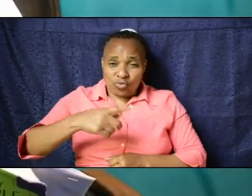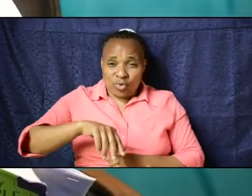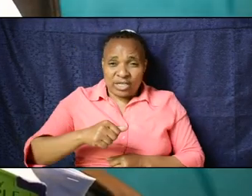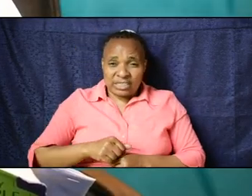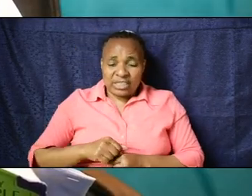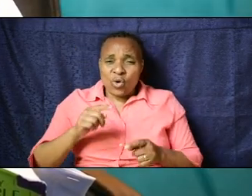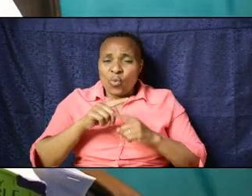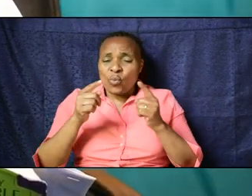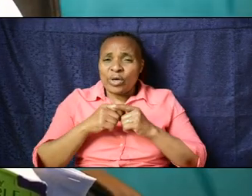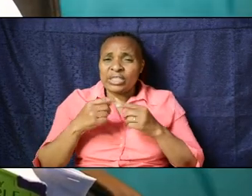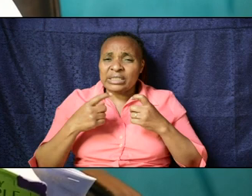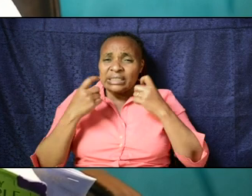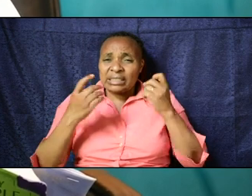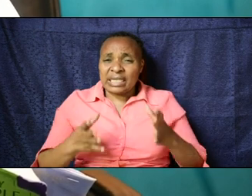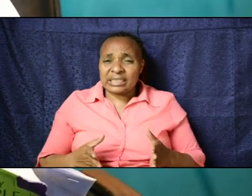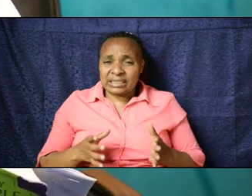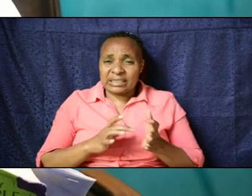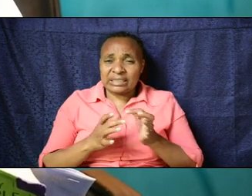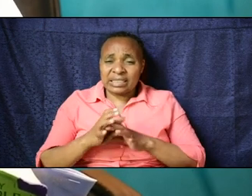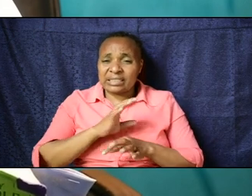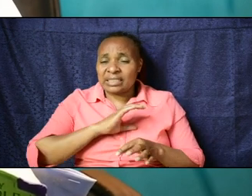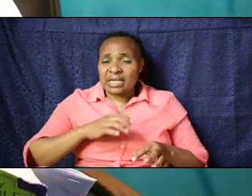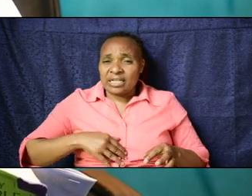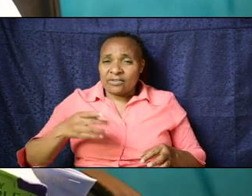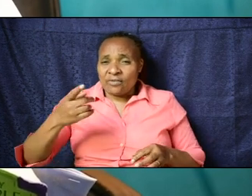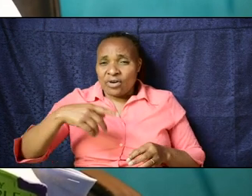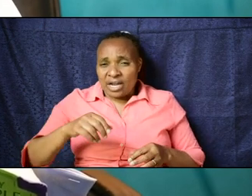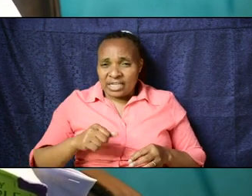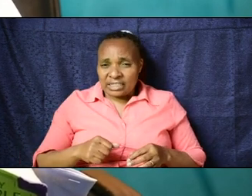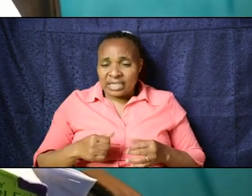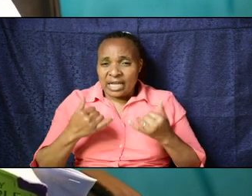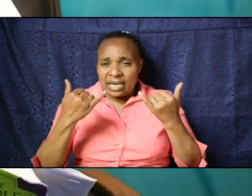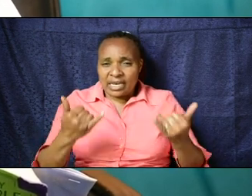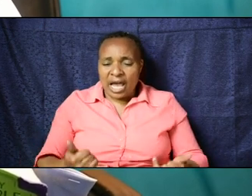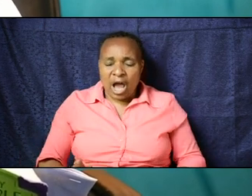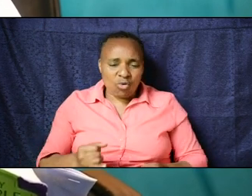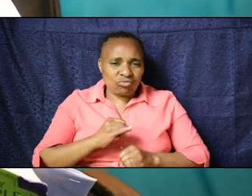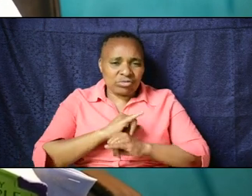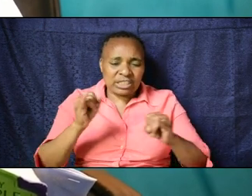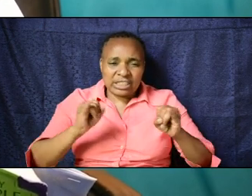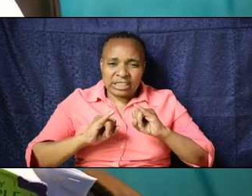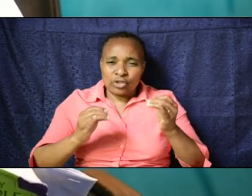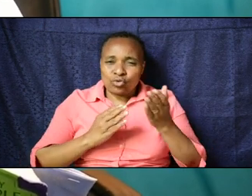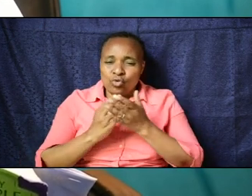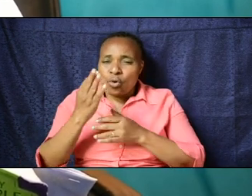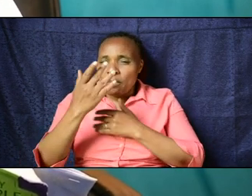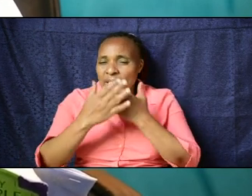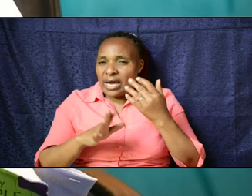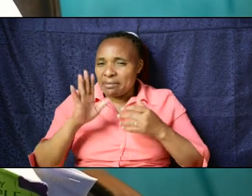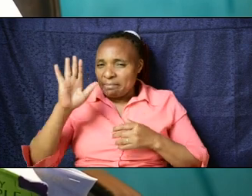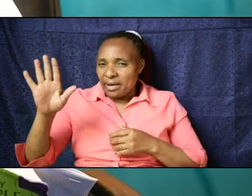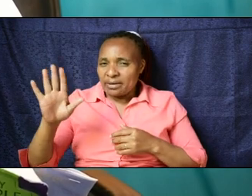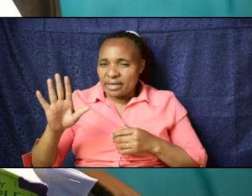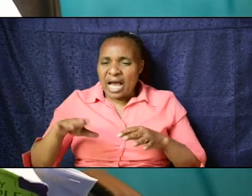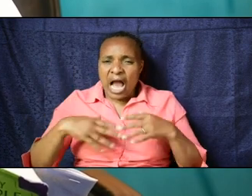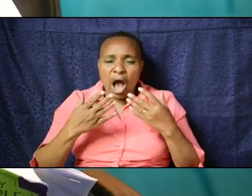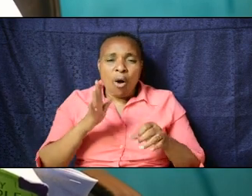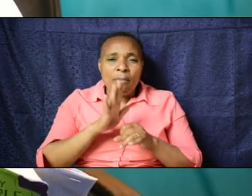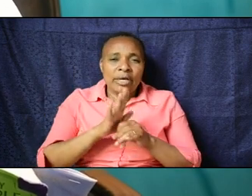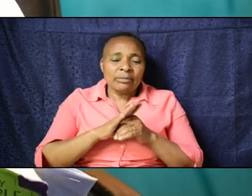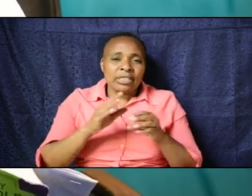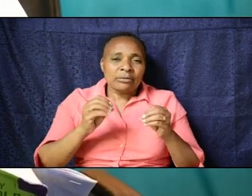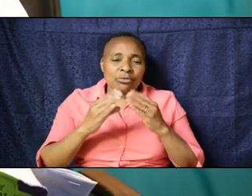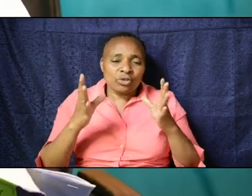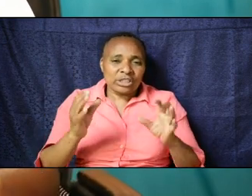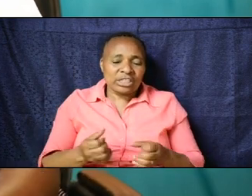While we were still sinners, Christ died for us. Since we have now been justified by his blood, how much more shall we be saved from